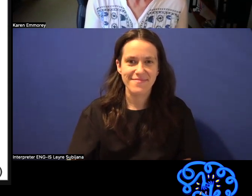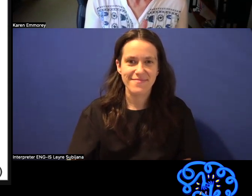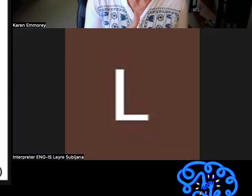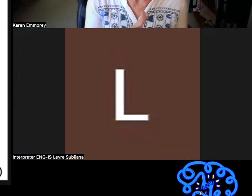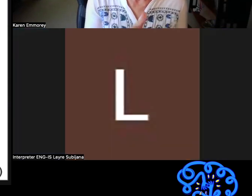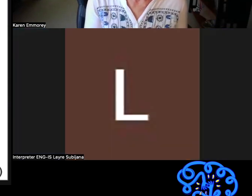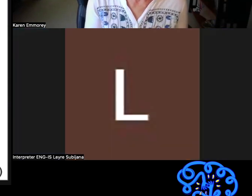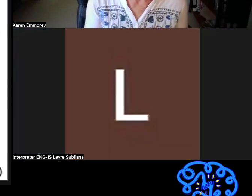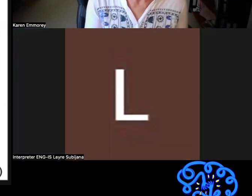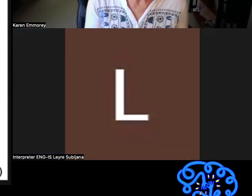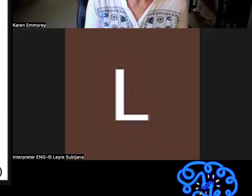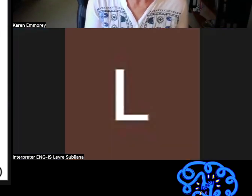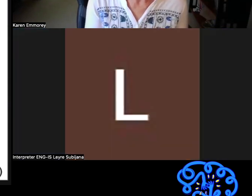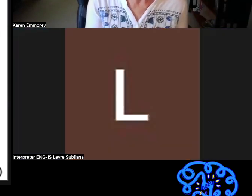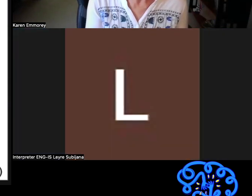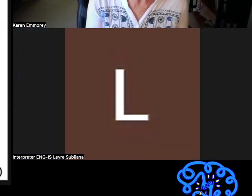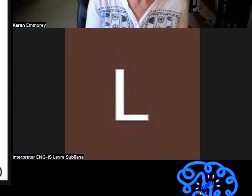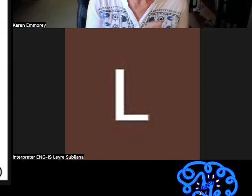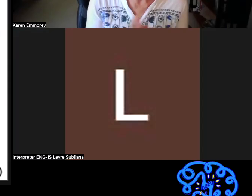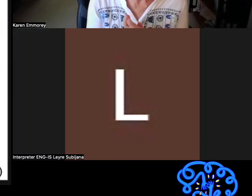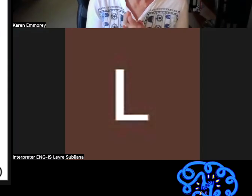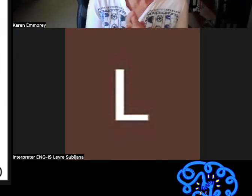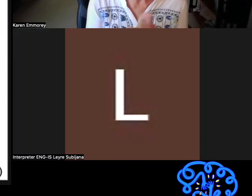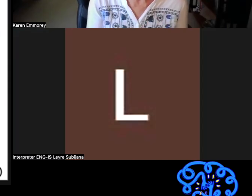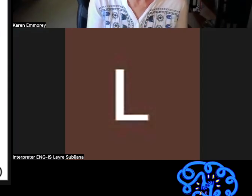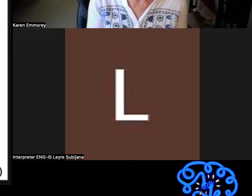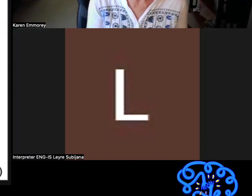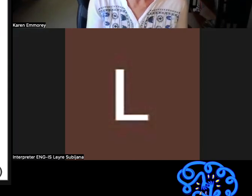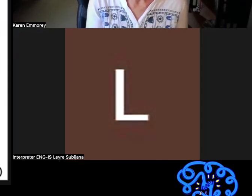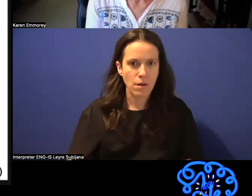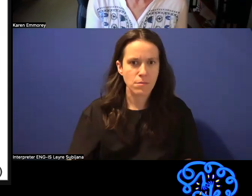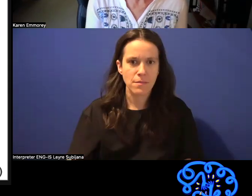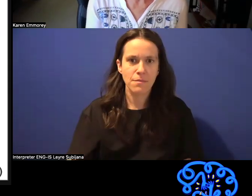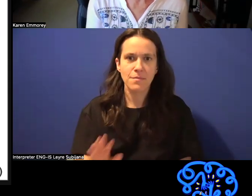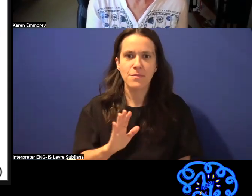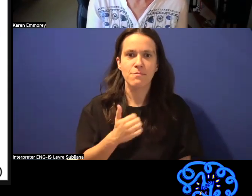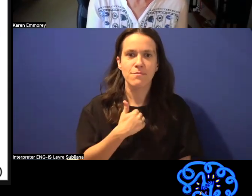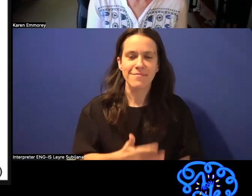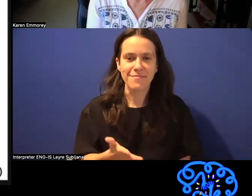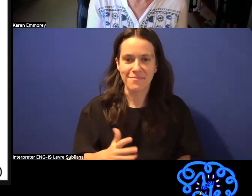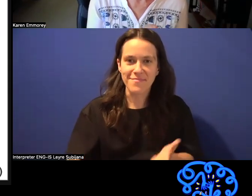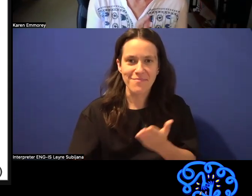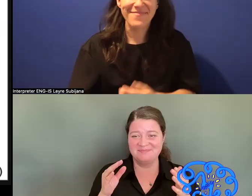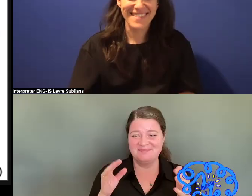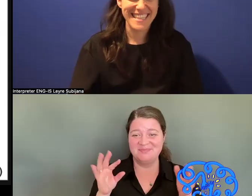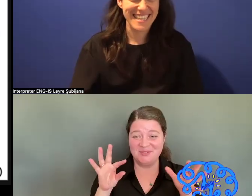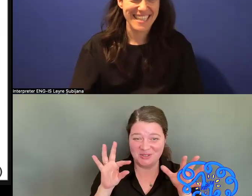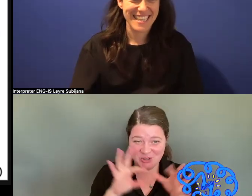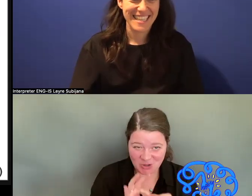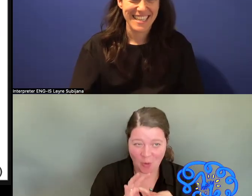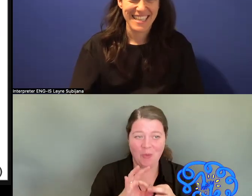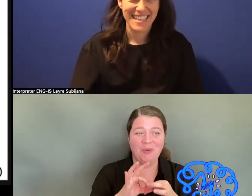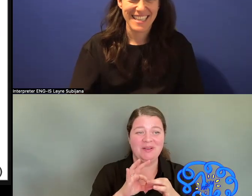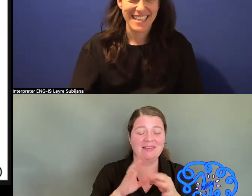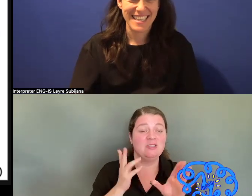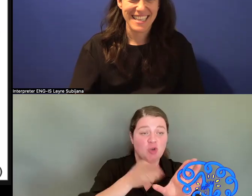So the signs join, quit, resign, all have relatively low iconicity